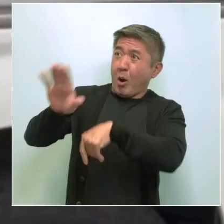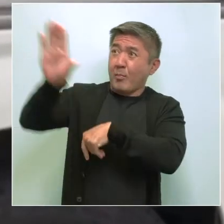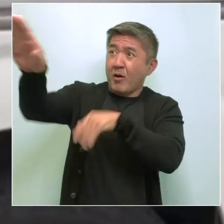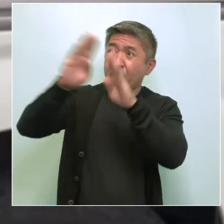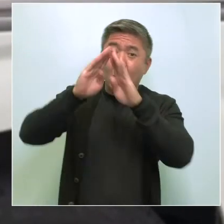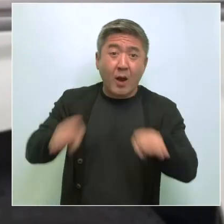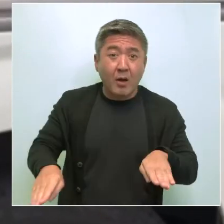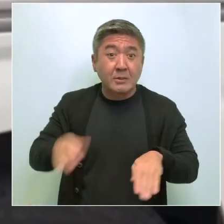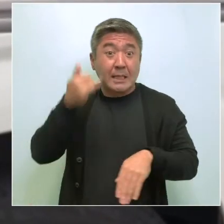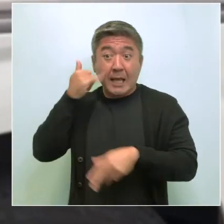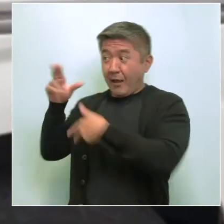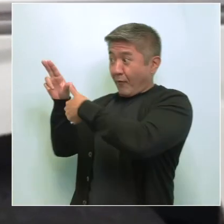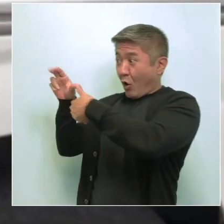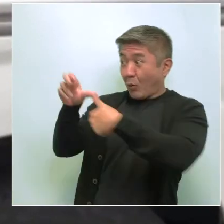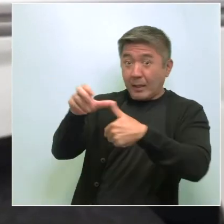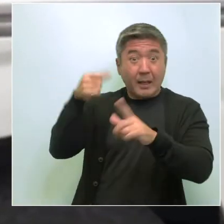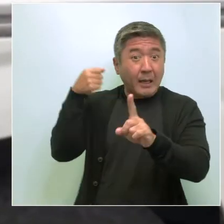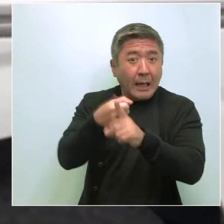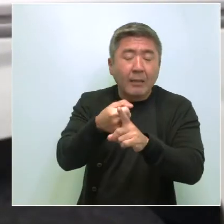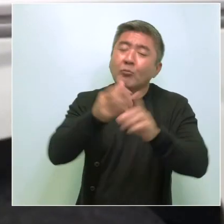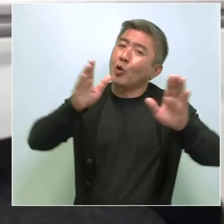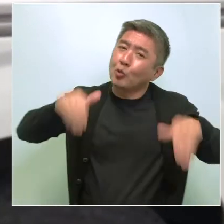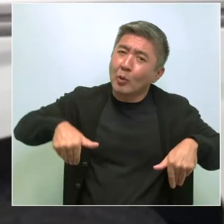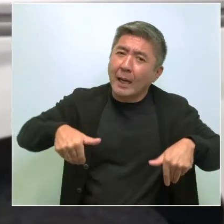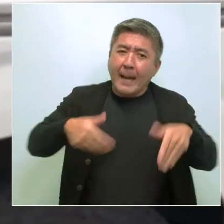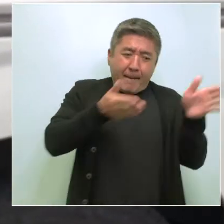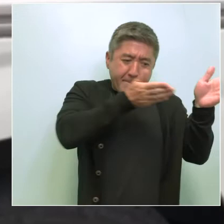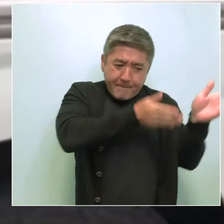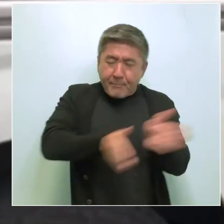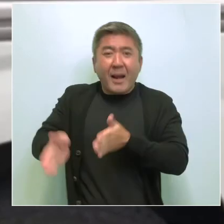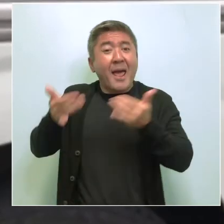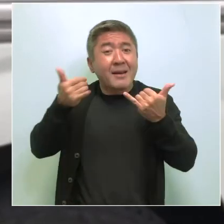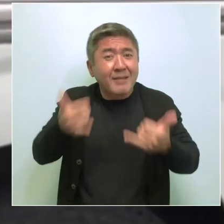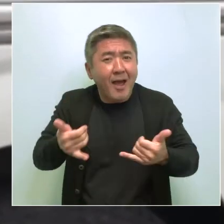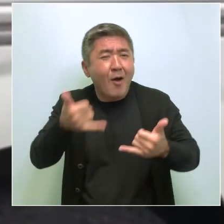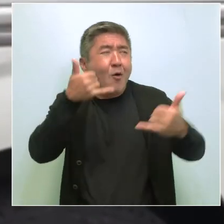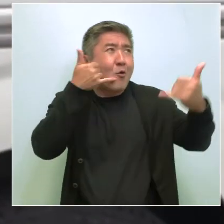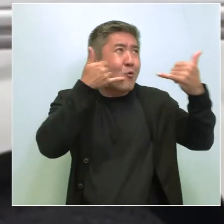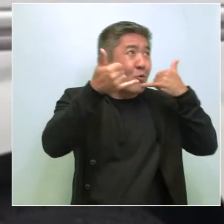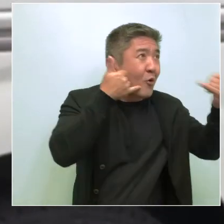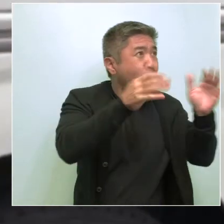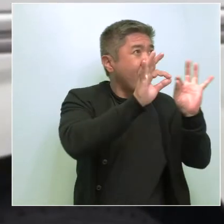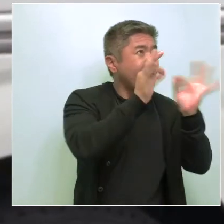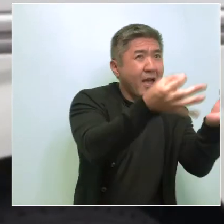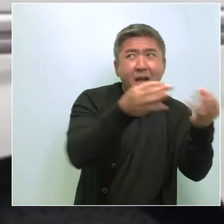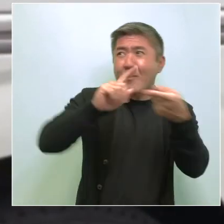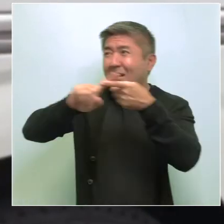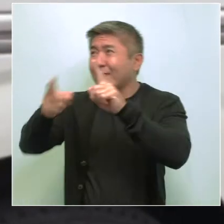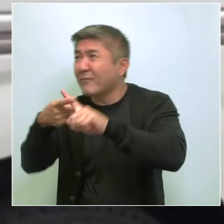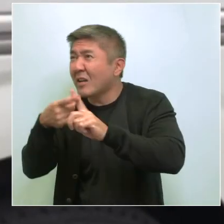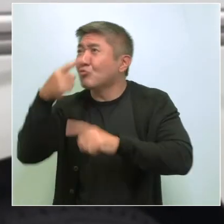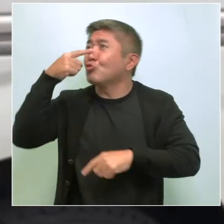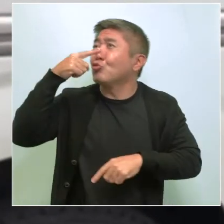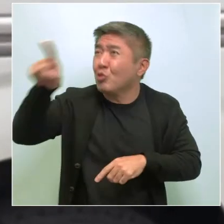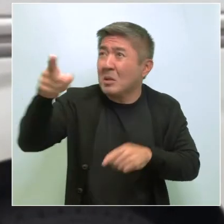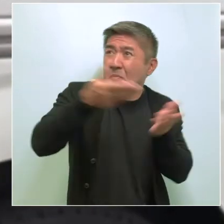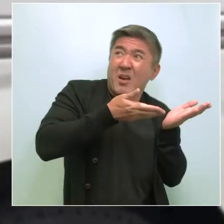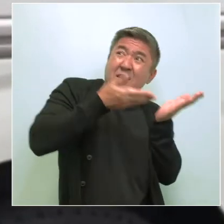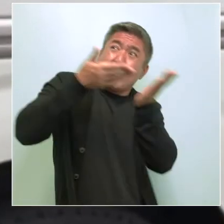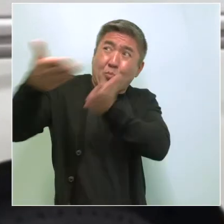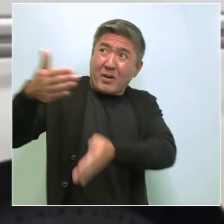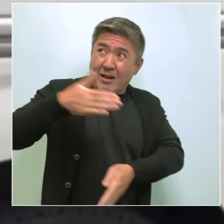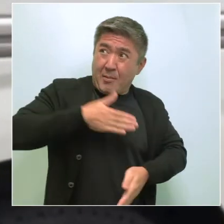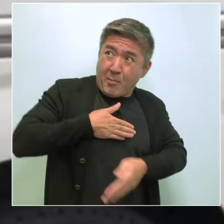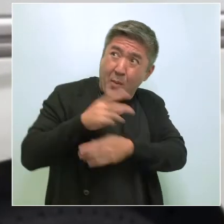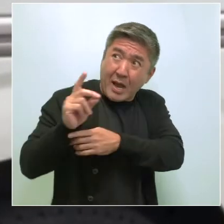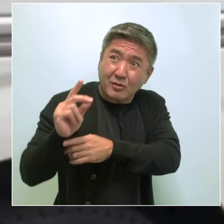emergency happens. Don't do it when it's already happening. That is way too late. Prepare now. Call your family, call your friends, see if you can drop off your